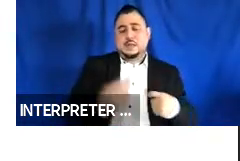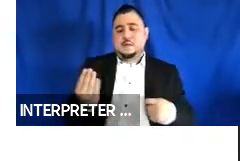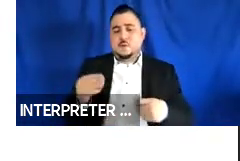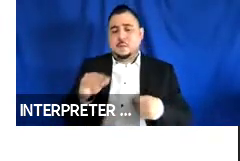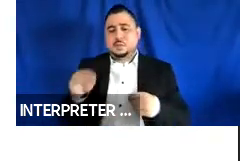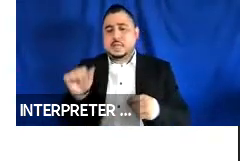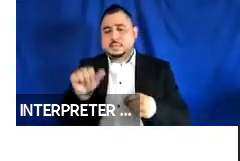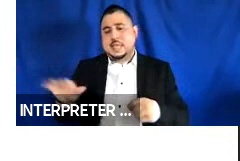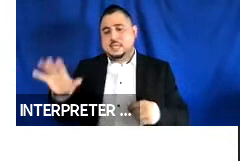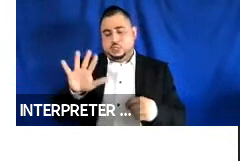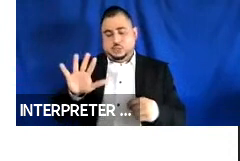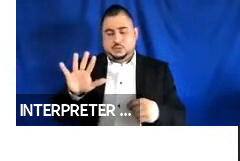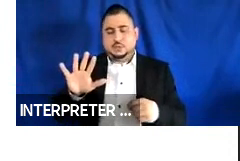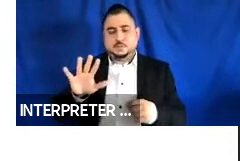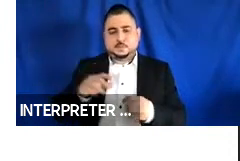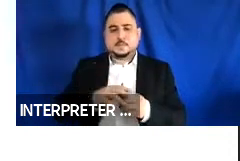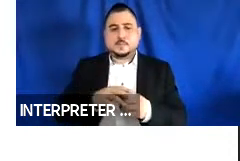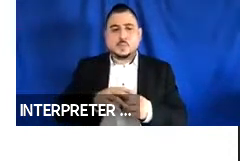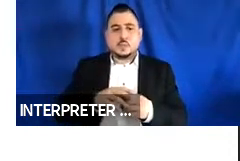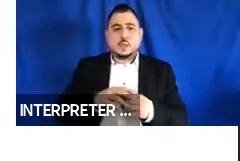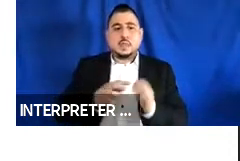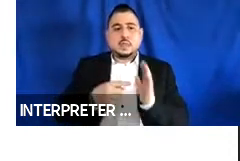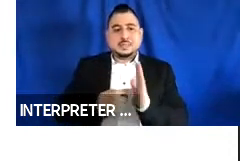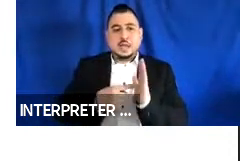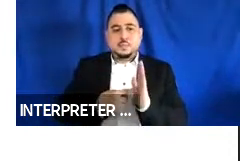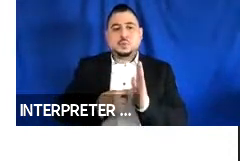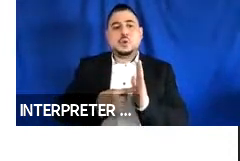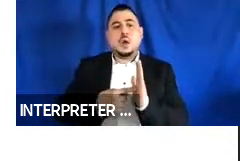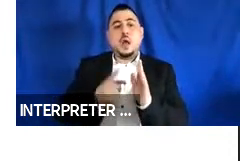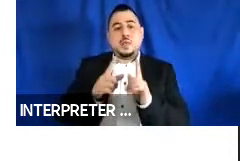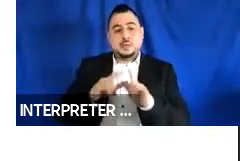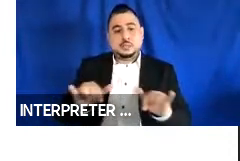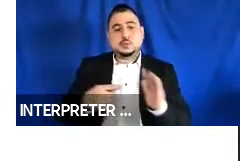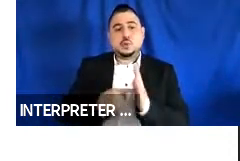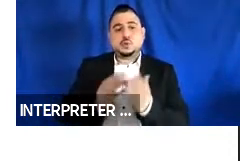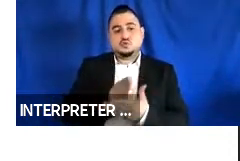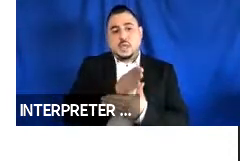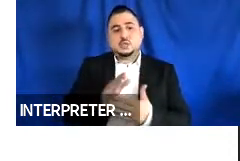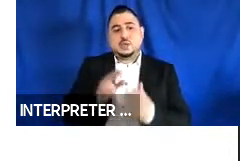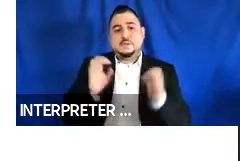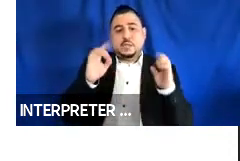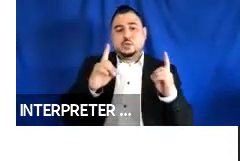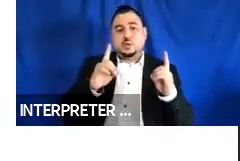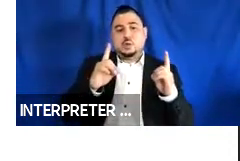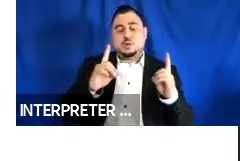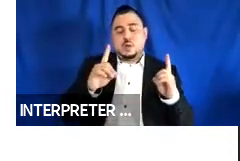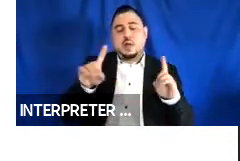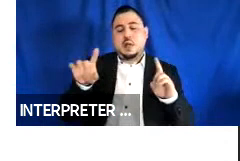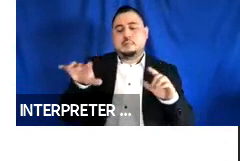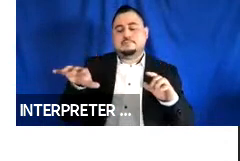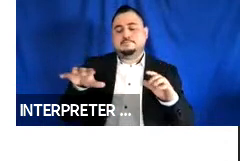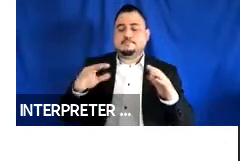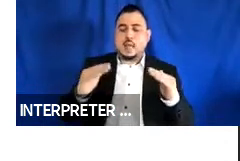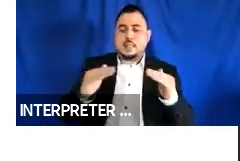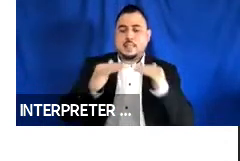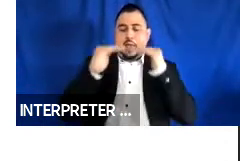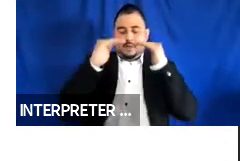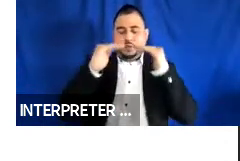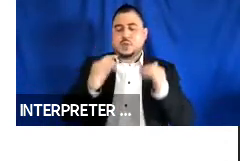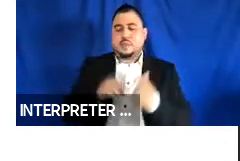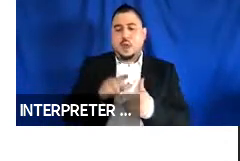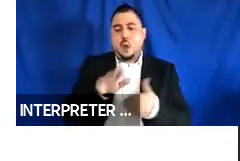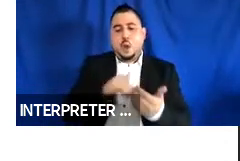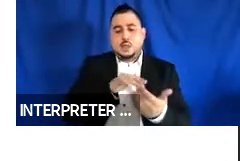as Asian. The sample also demonstrated a range in the educational levels attained, and I want to note that all of the